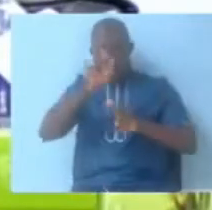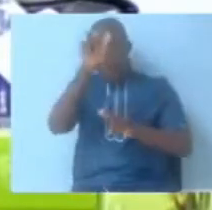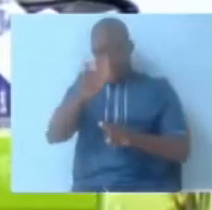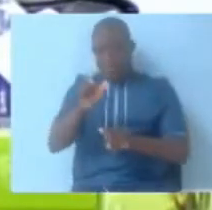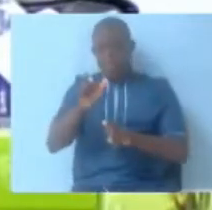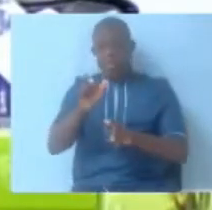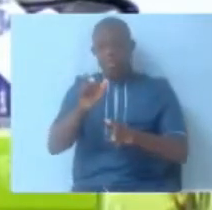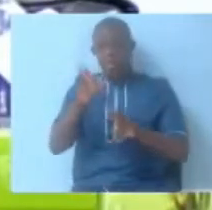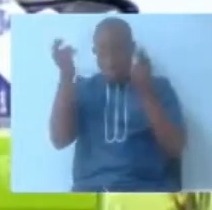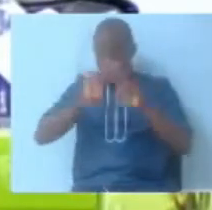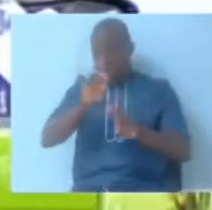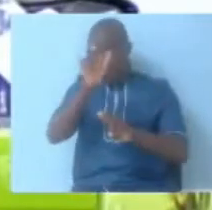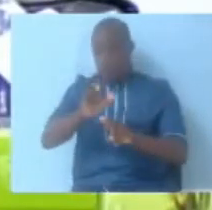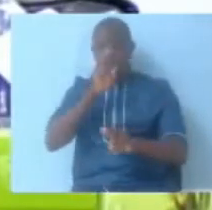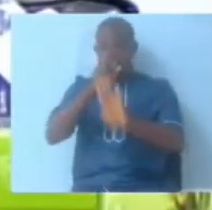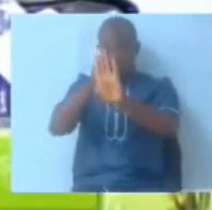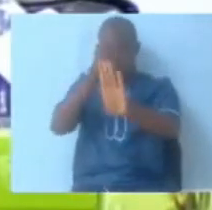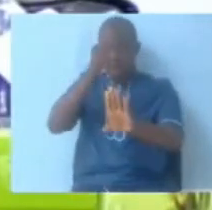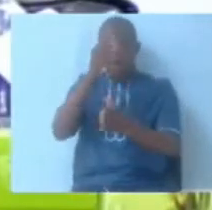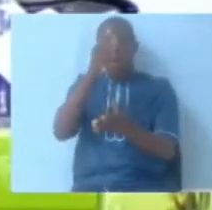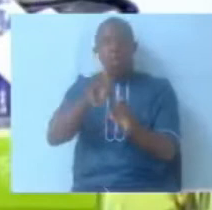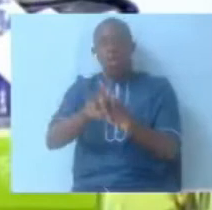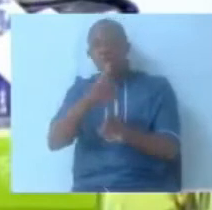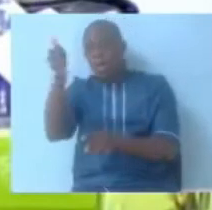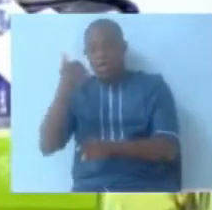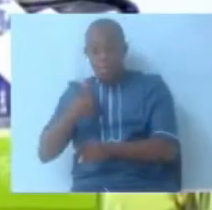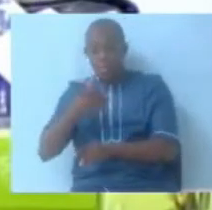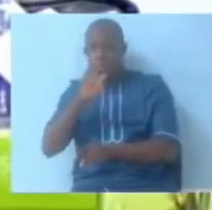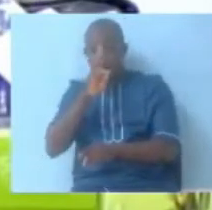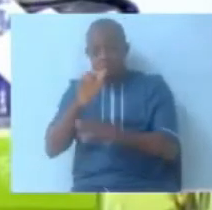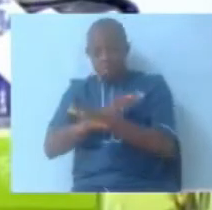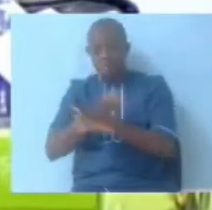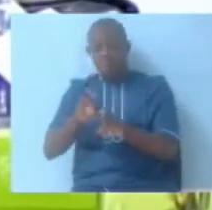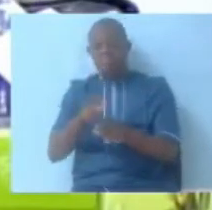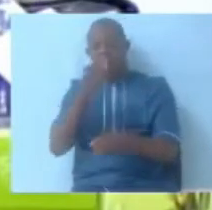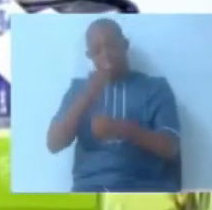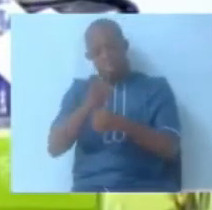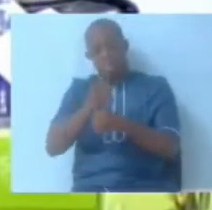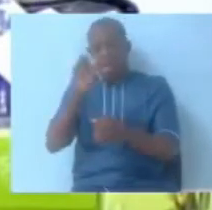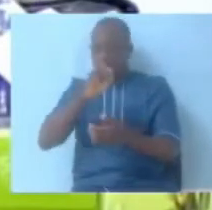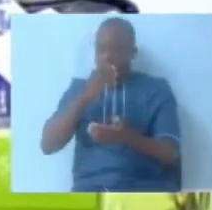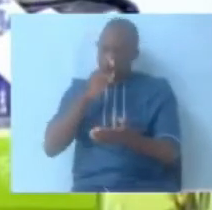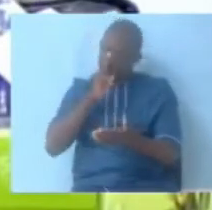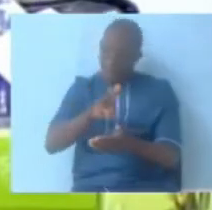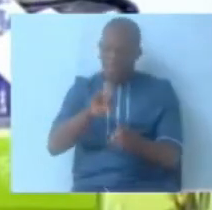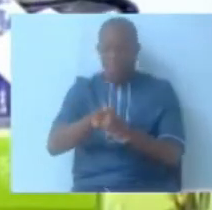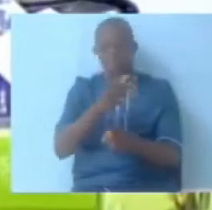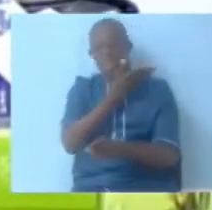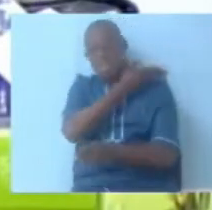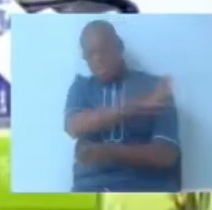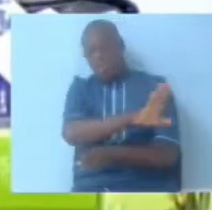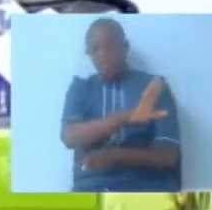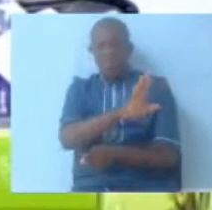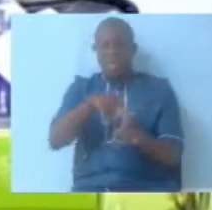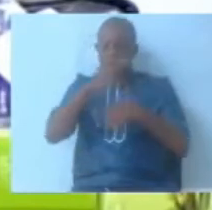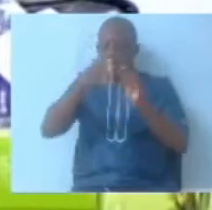case. Bitum menu lawyer lumen belorin ate muta moni ye wol nata nyin safero ke pru na kitwa nyin bay nga fintin de